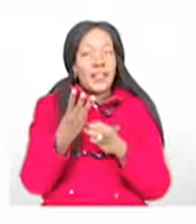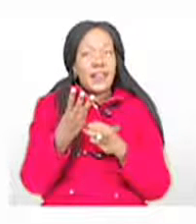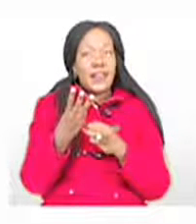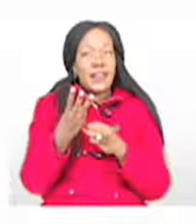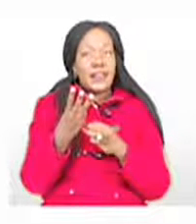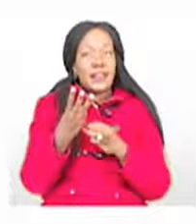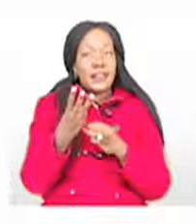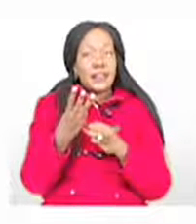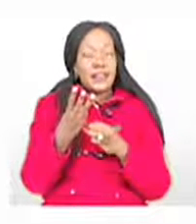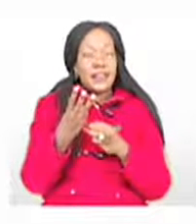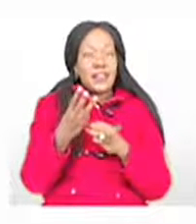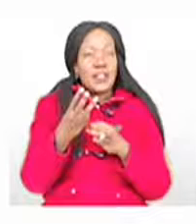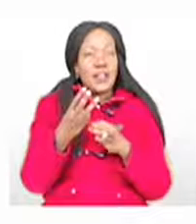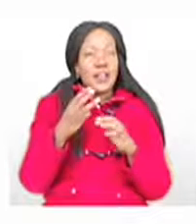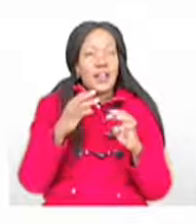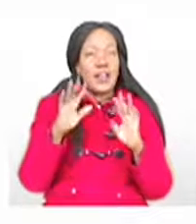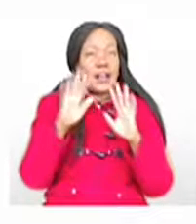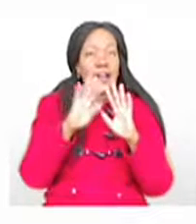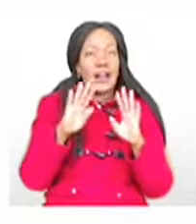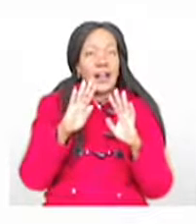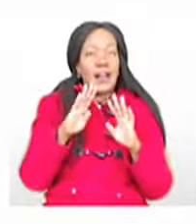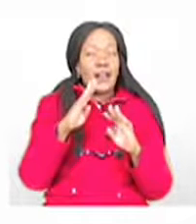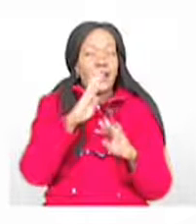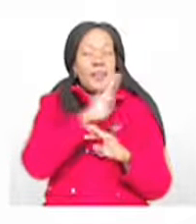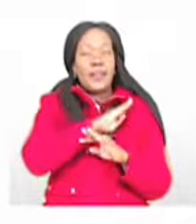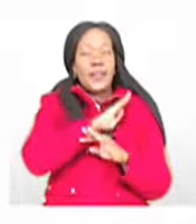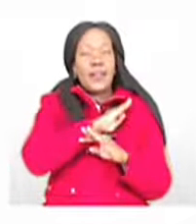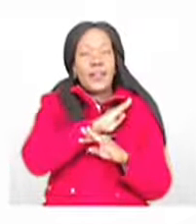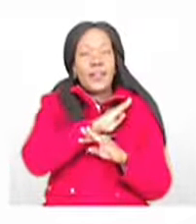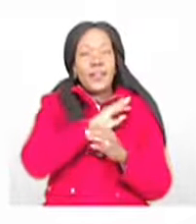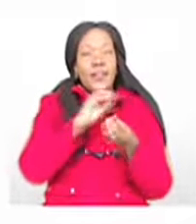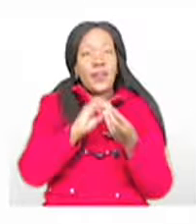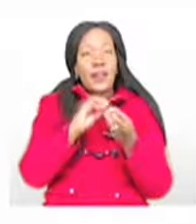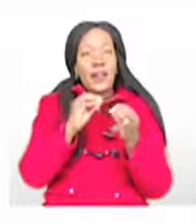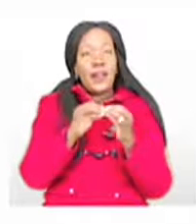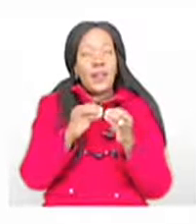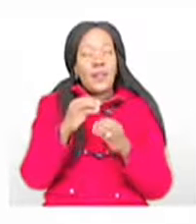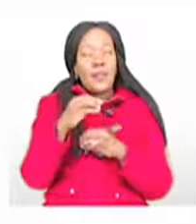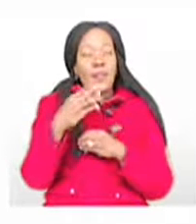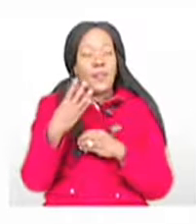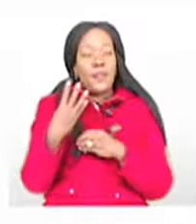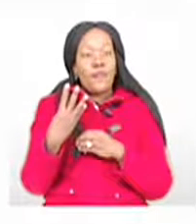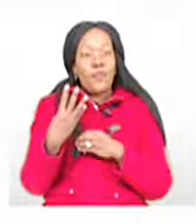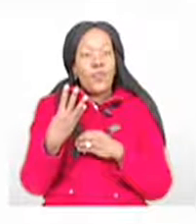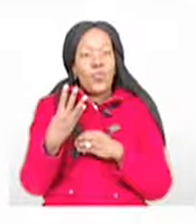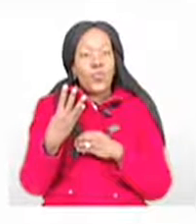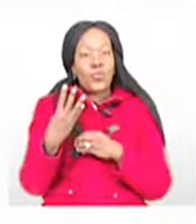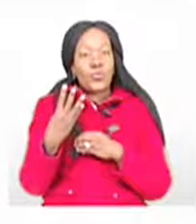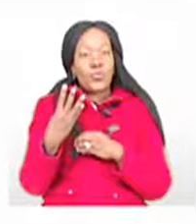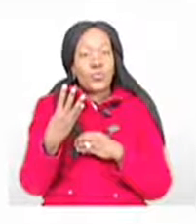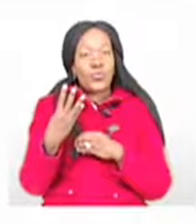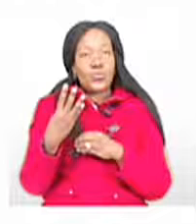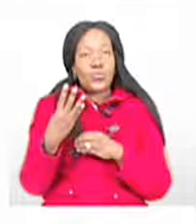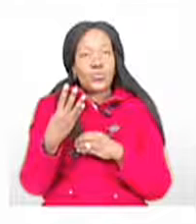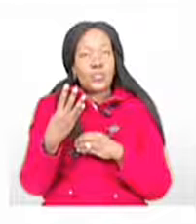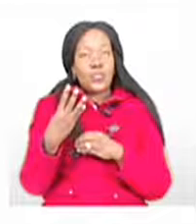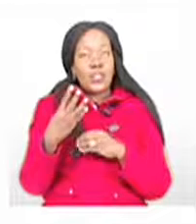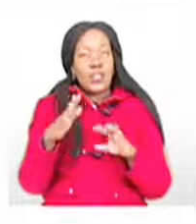number threes, color brown for all the number